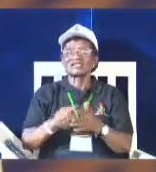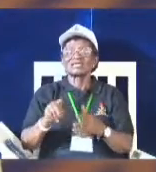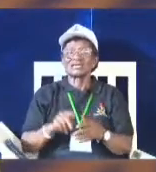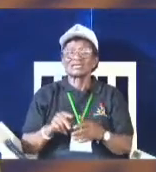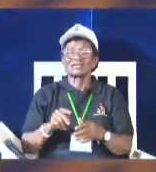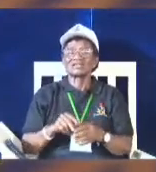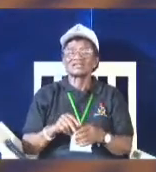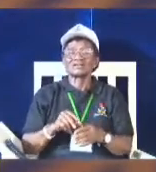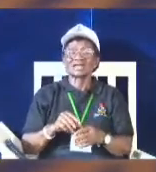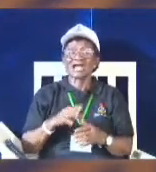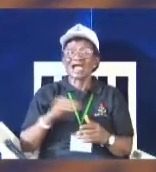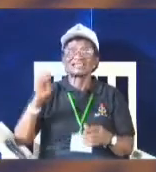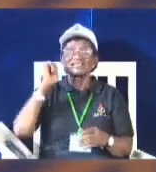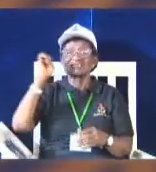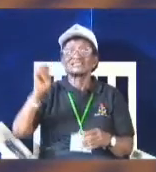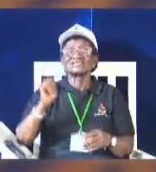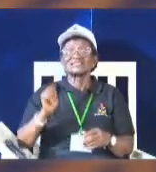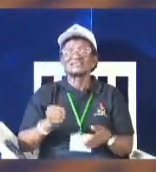He said, "Yes."